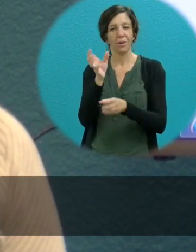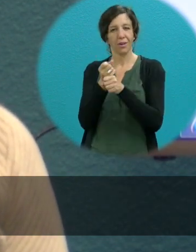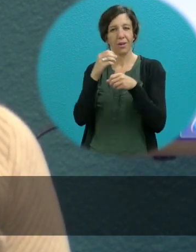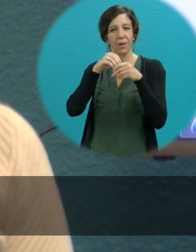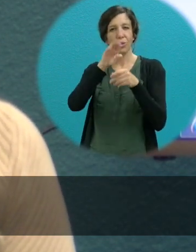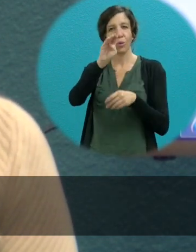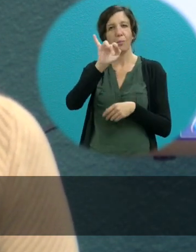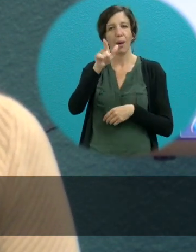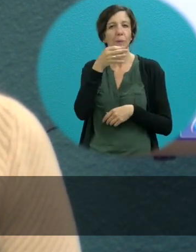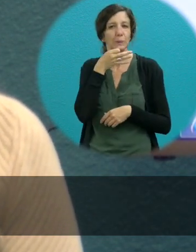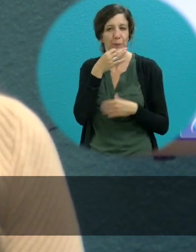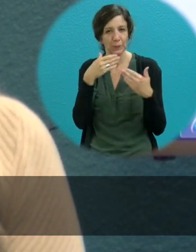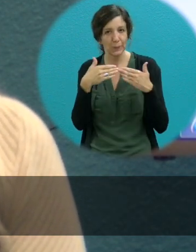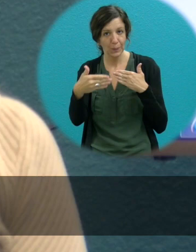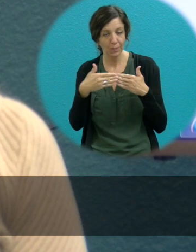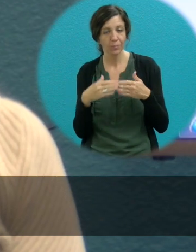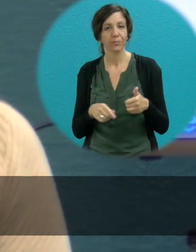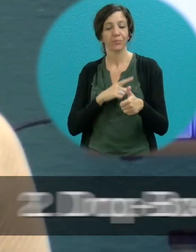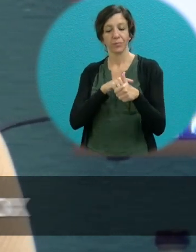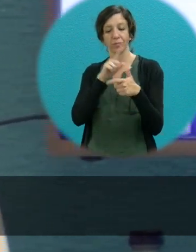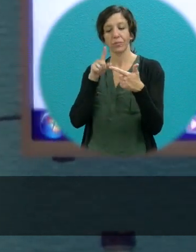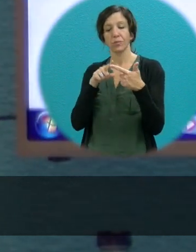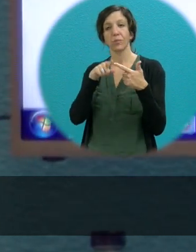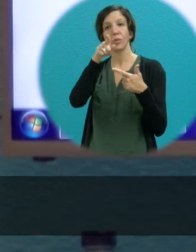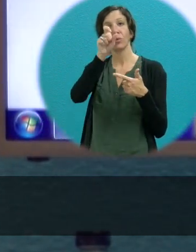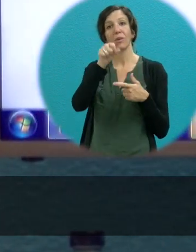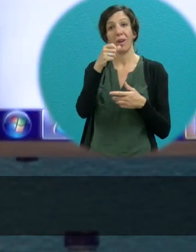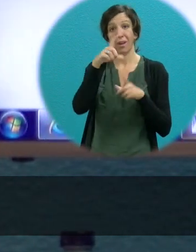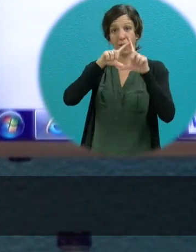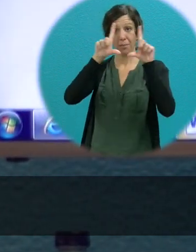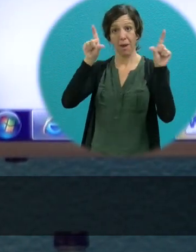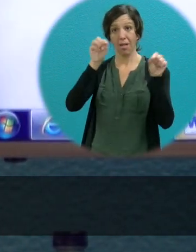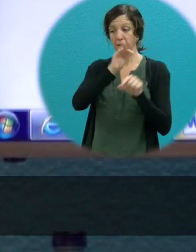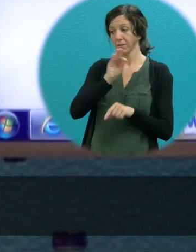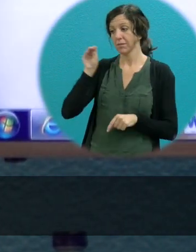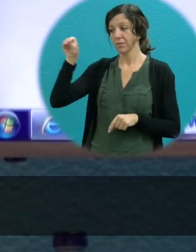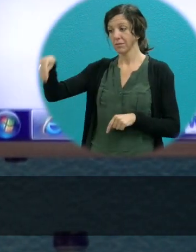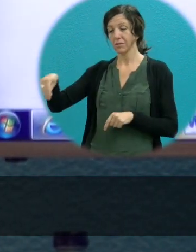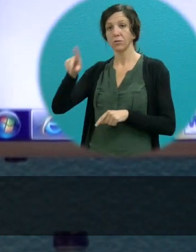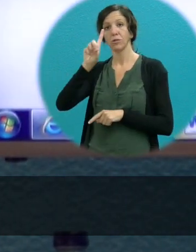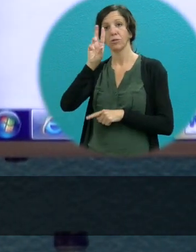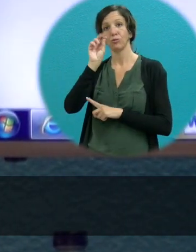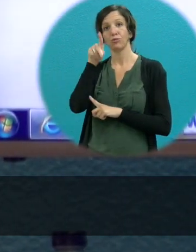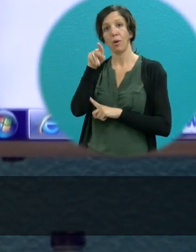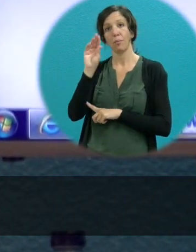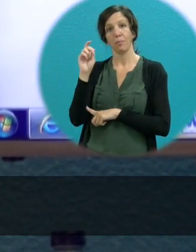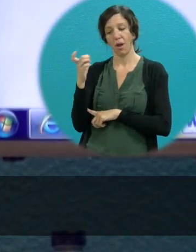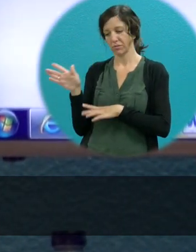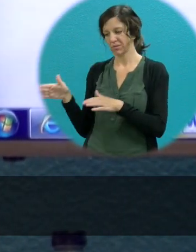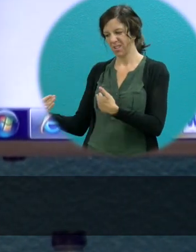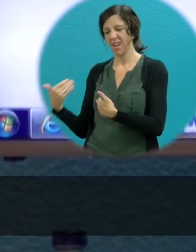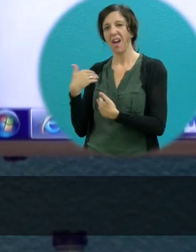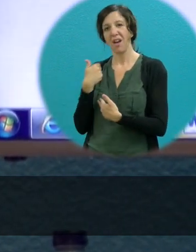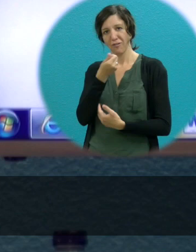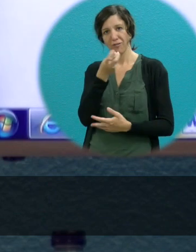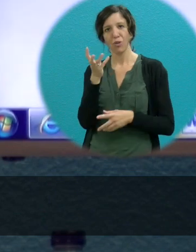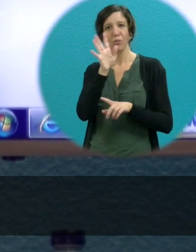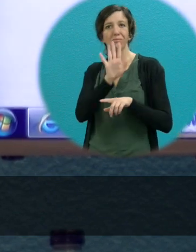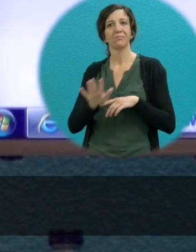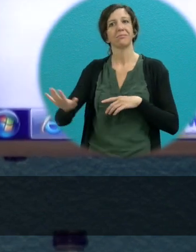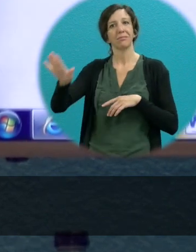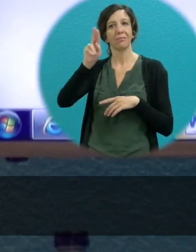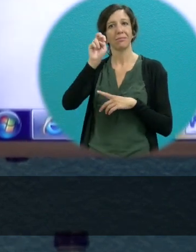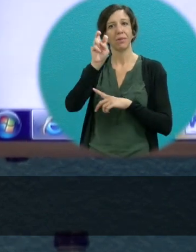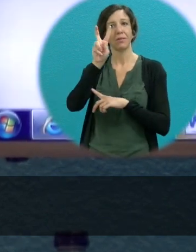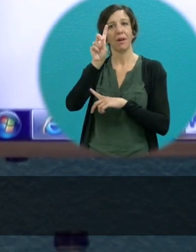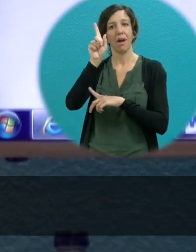receiving shortly. You can drop it in a drop box. There will be several around the county located in convenient places